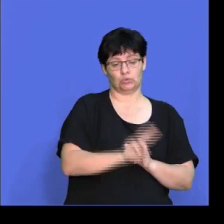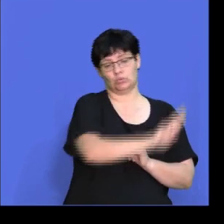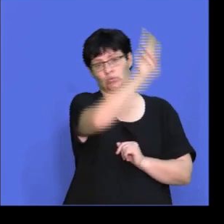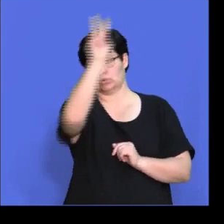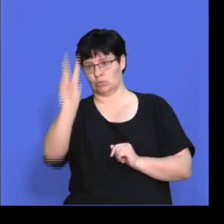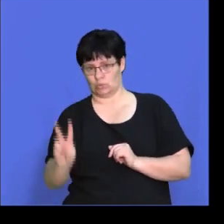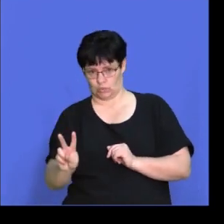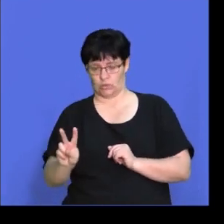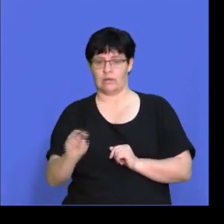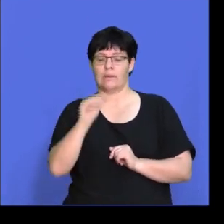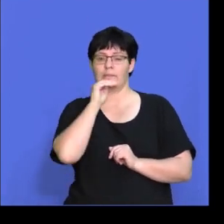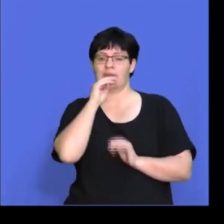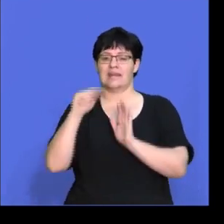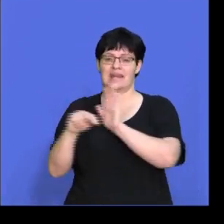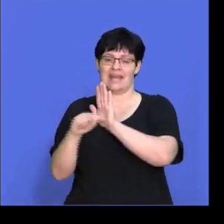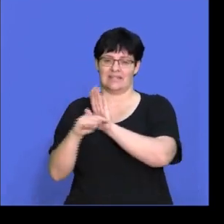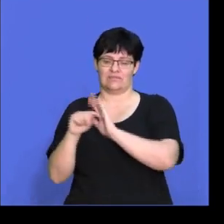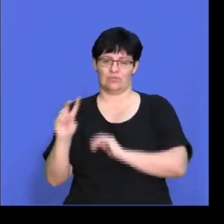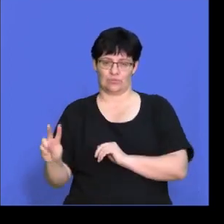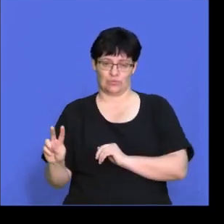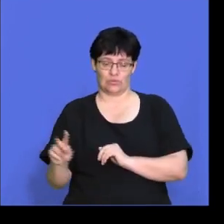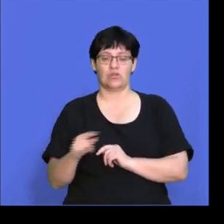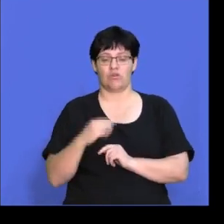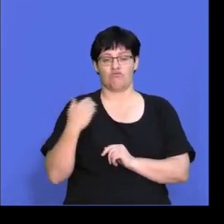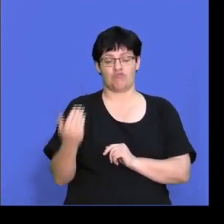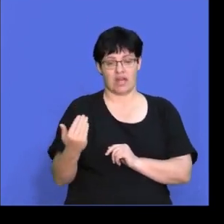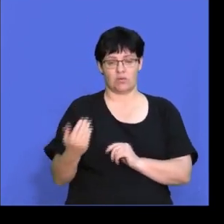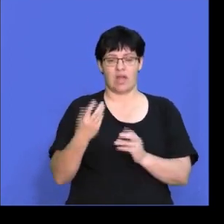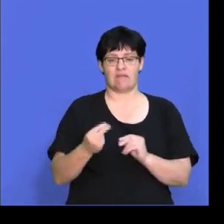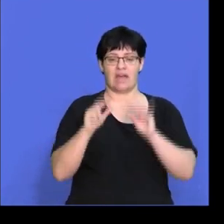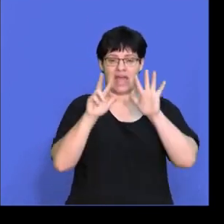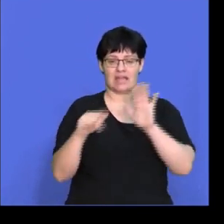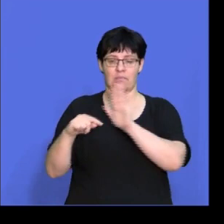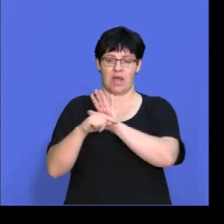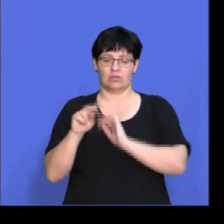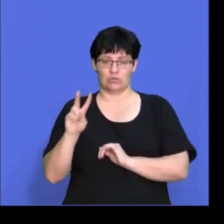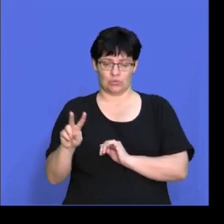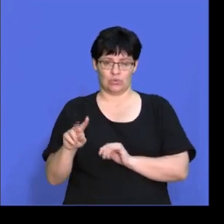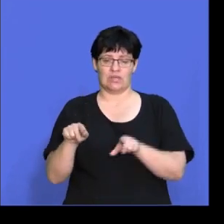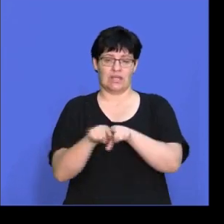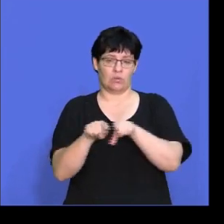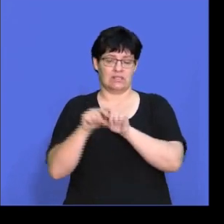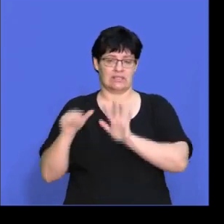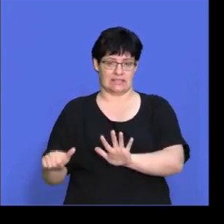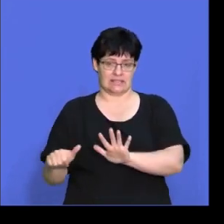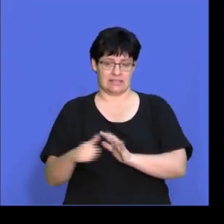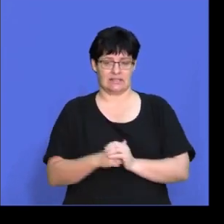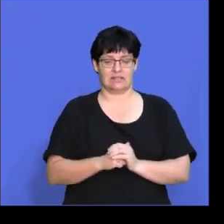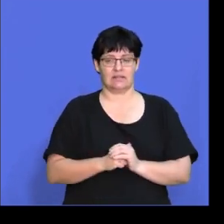to the other side, and it's going to become negative. So on the right-hand side, we have 8 minus 2, which is